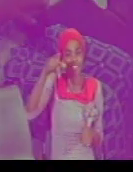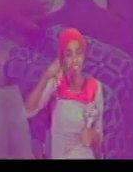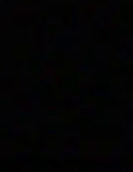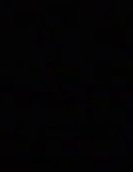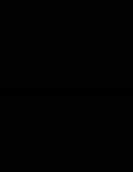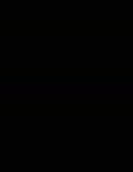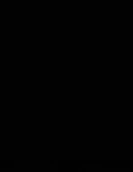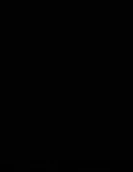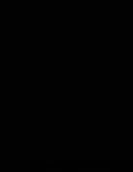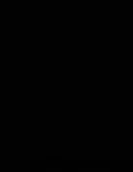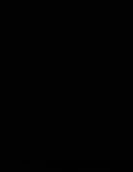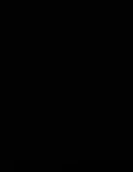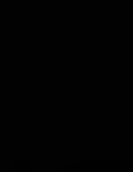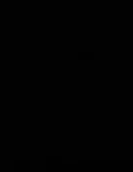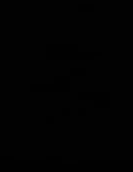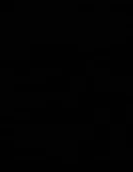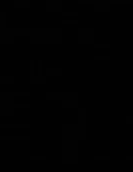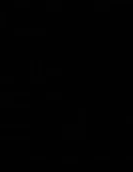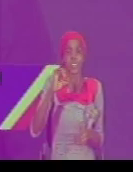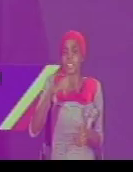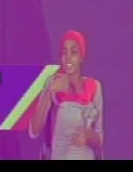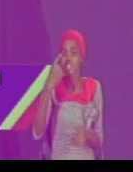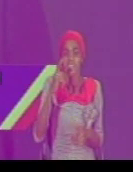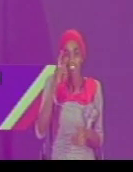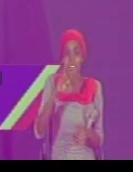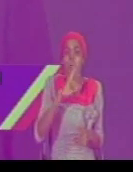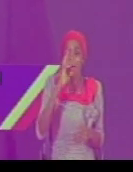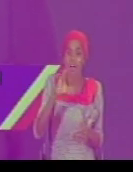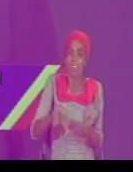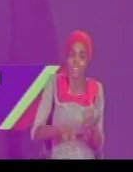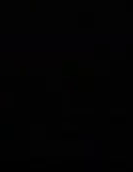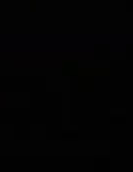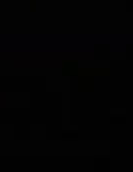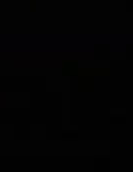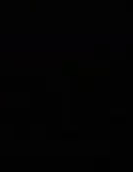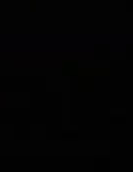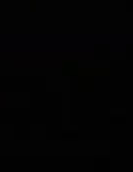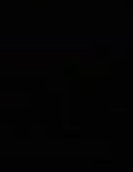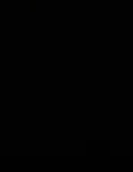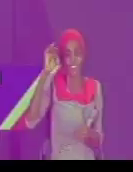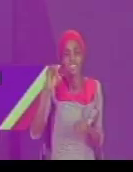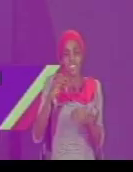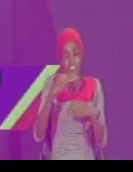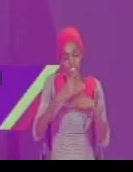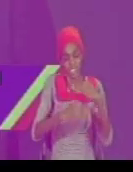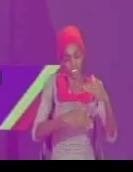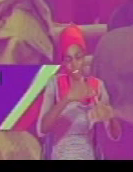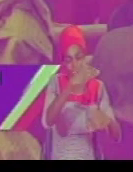it says, but ye are in a generation.